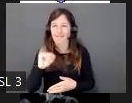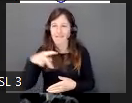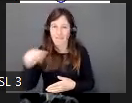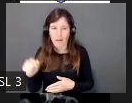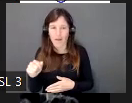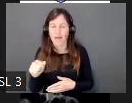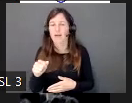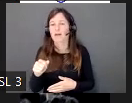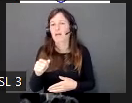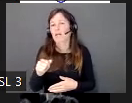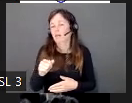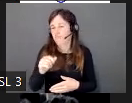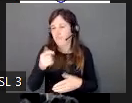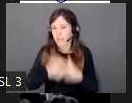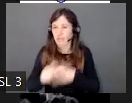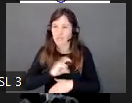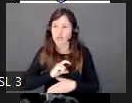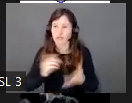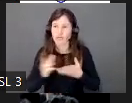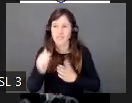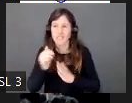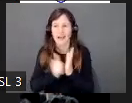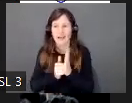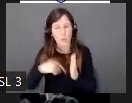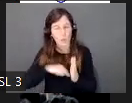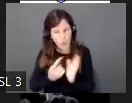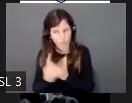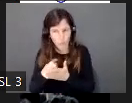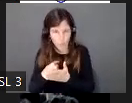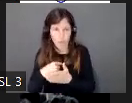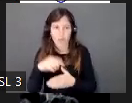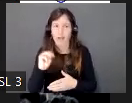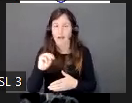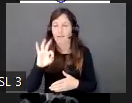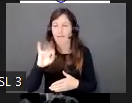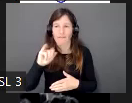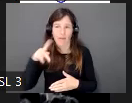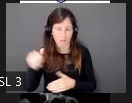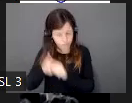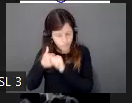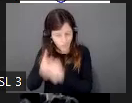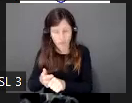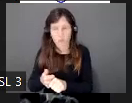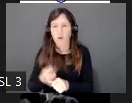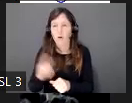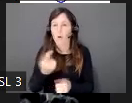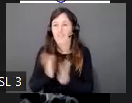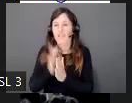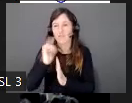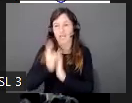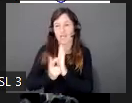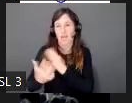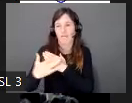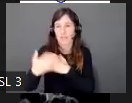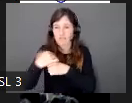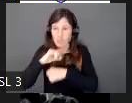with in supporting victims in investigations. And we always fall back with legal direction and advice on Privacy Health Information